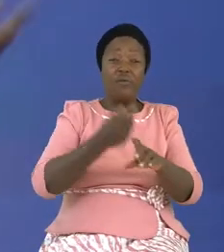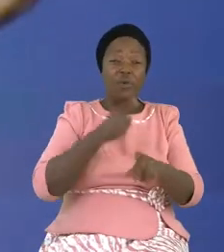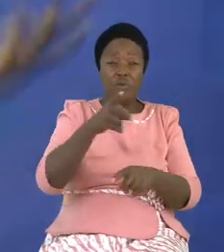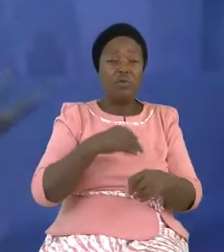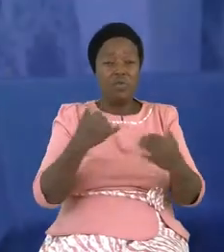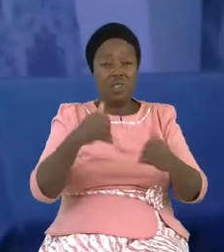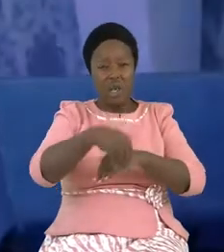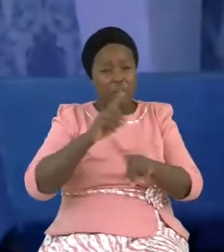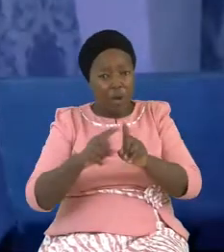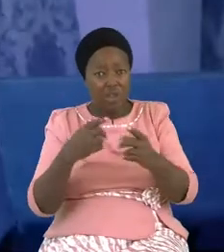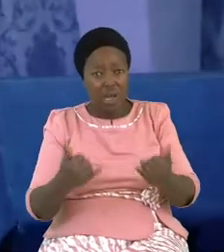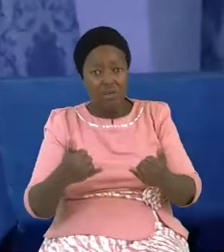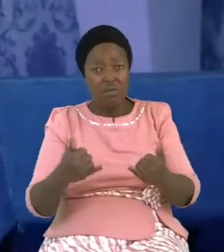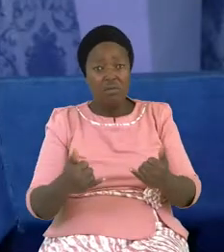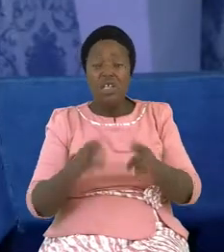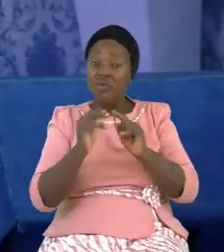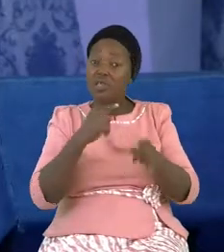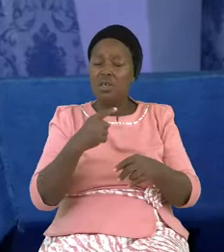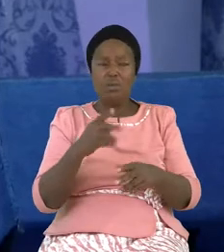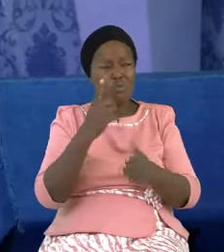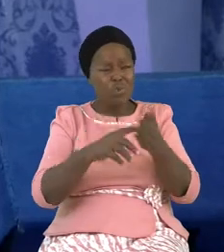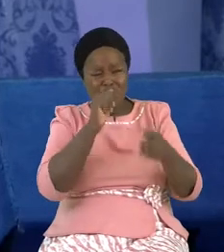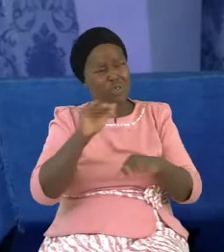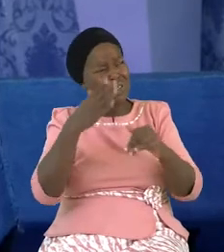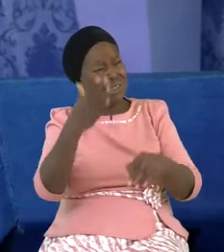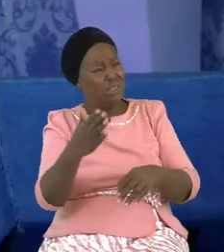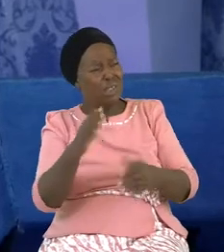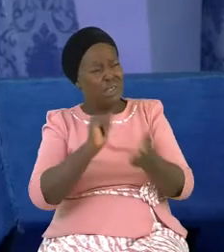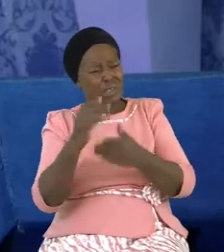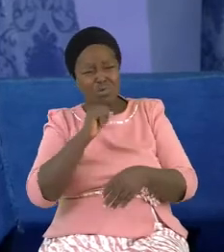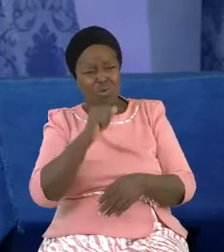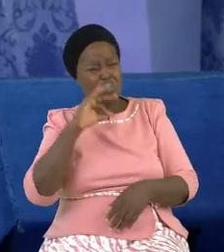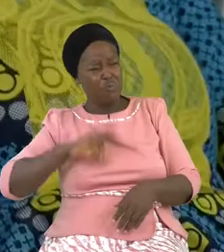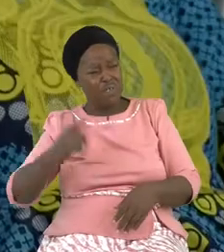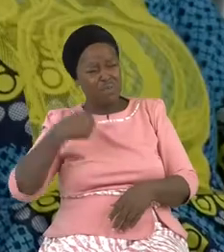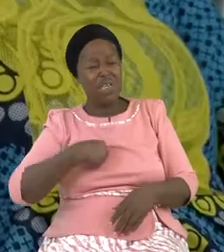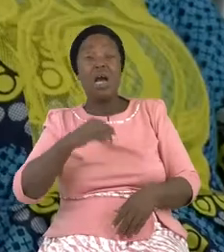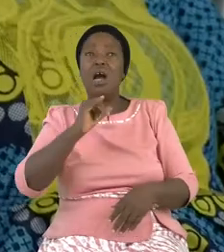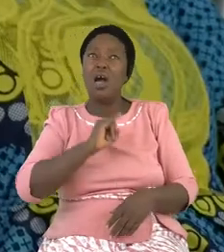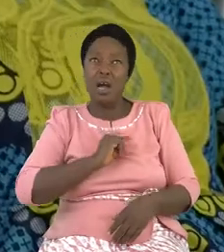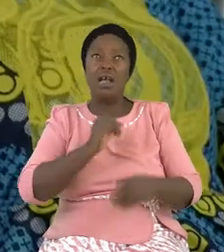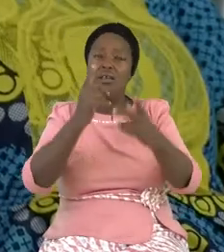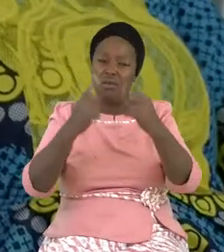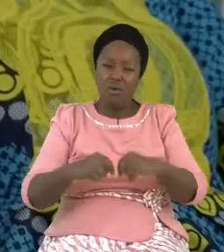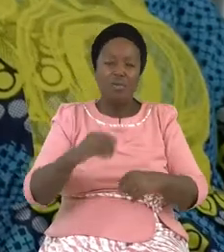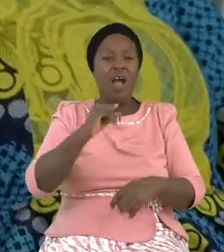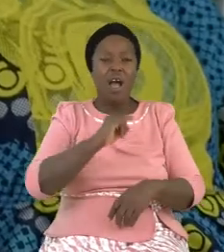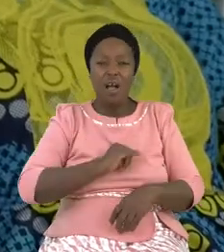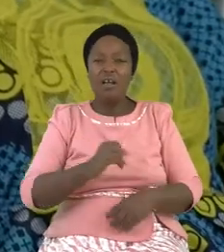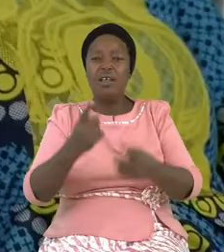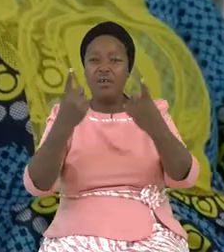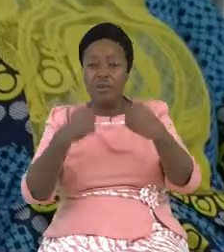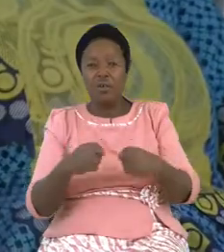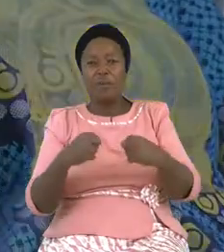am I doing there? That thing does not profit. I come. I come.